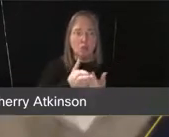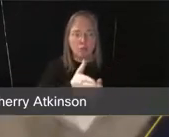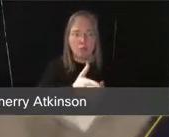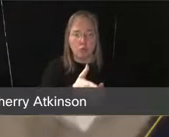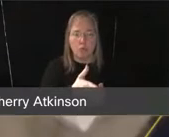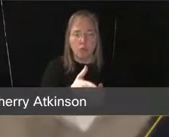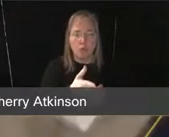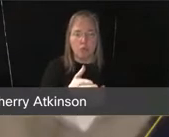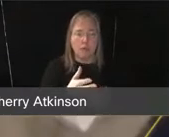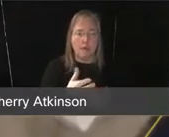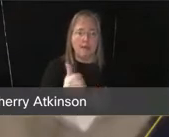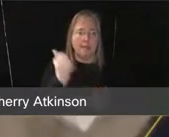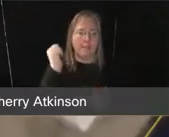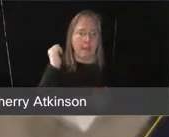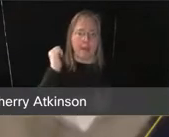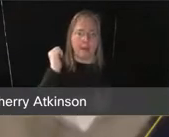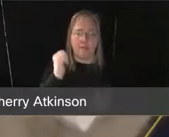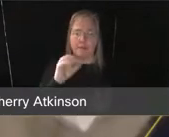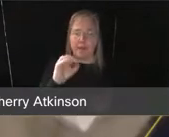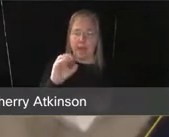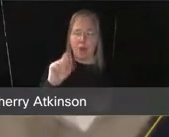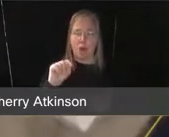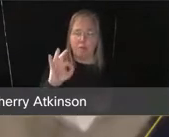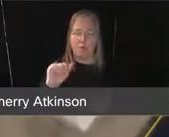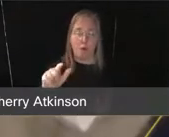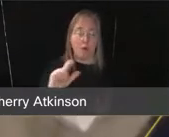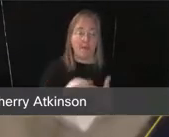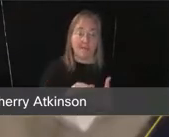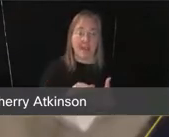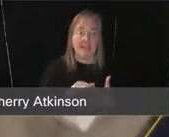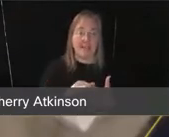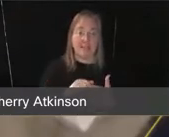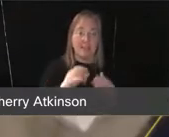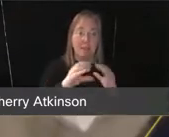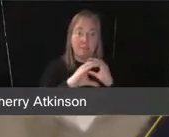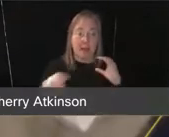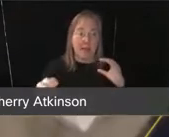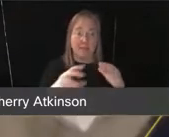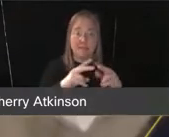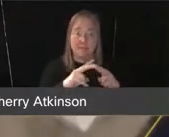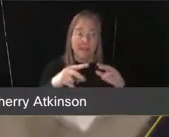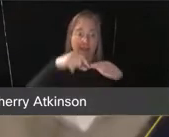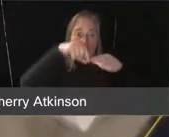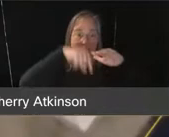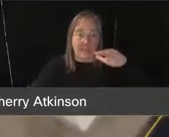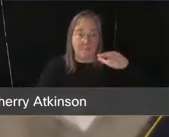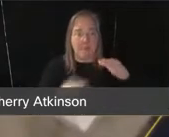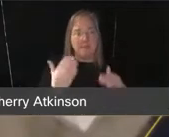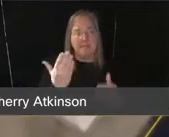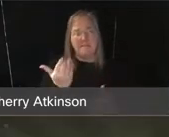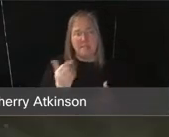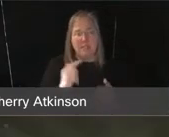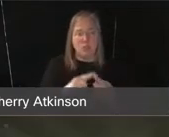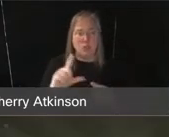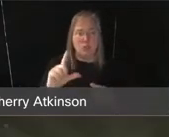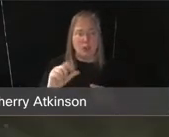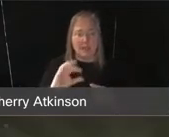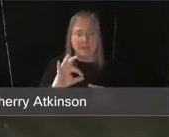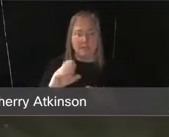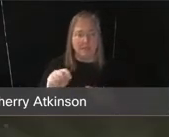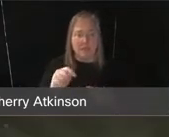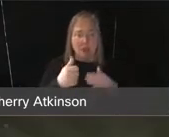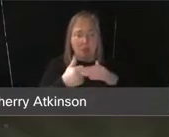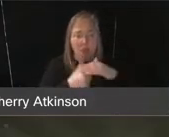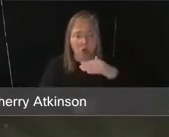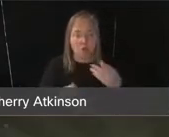outfall. And this pipe is significantly deep. It's about 15 to 20 feet below ground. And that's the condition of the